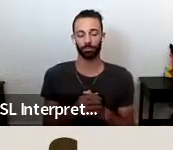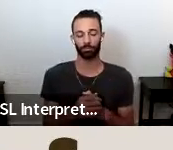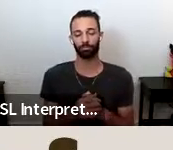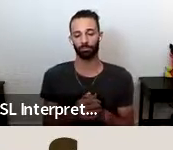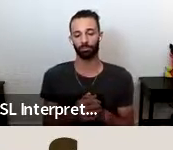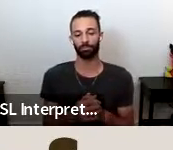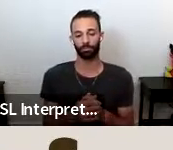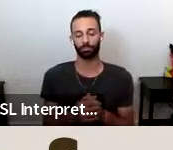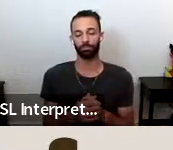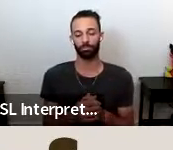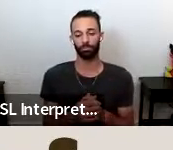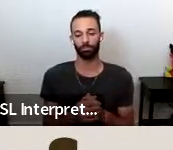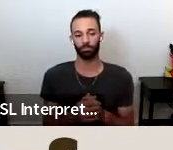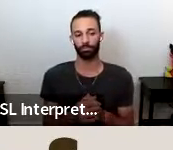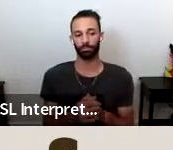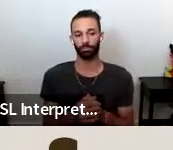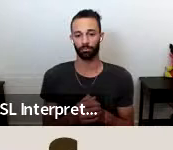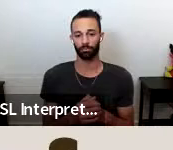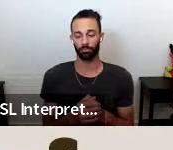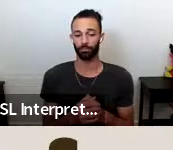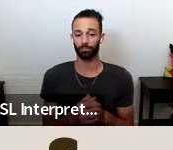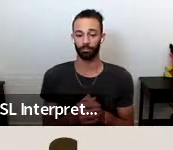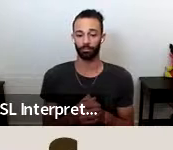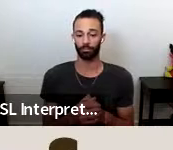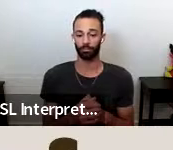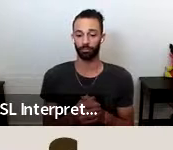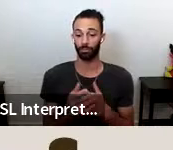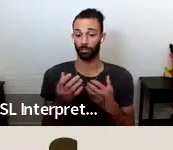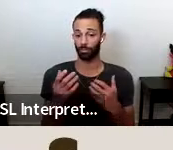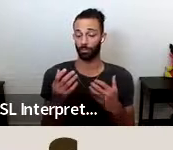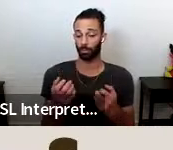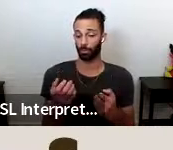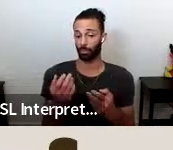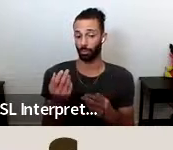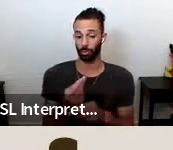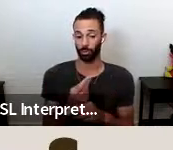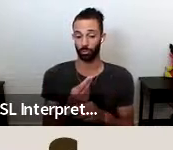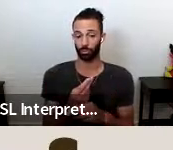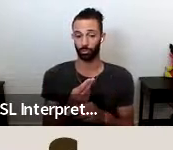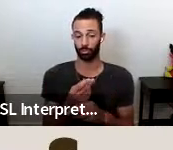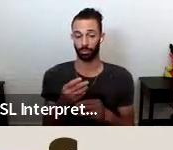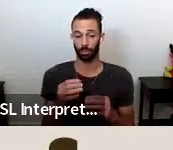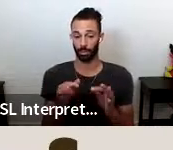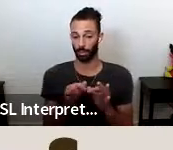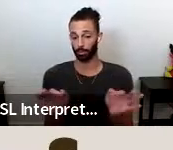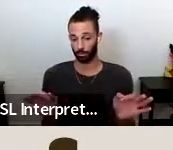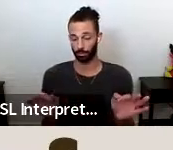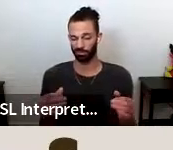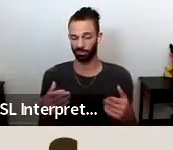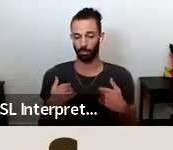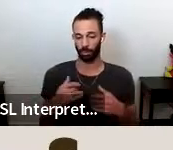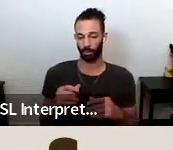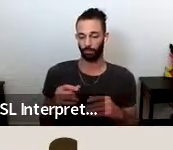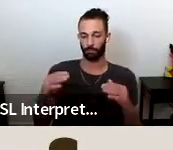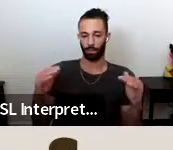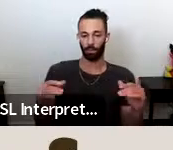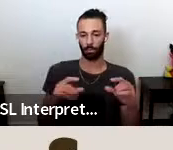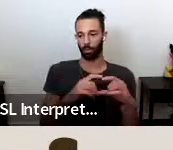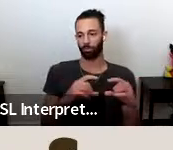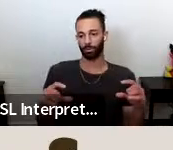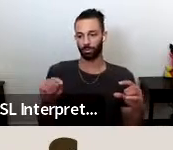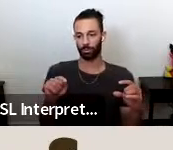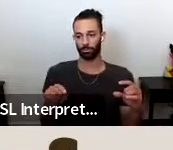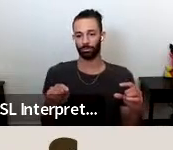yeah. If you need to utilize captions, that should also be an option at the bottom of your screen. It'll be a little like